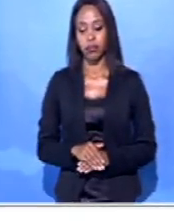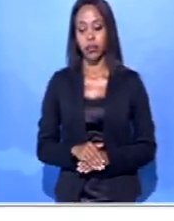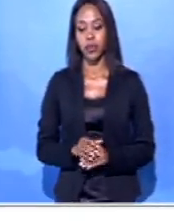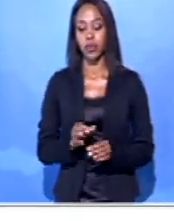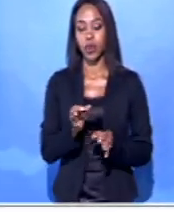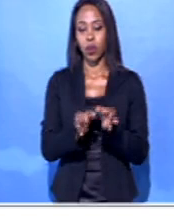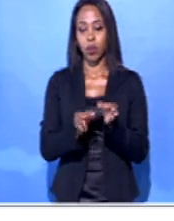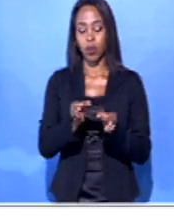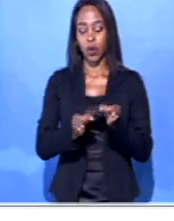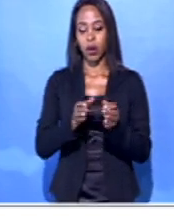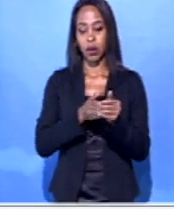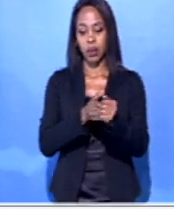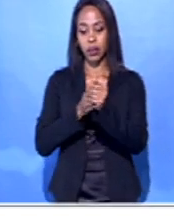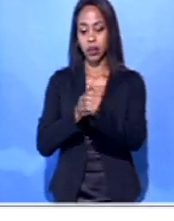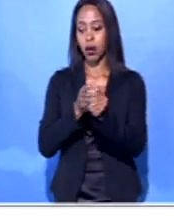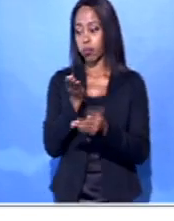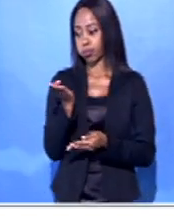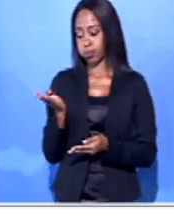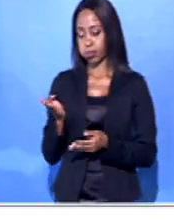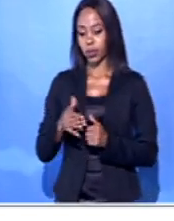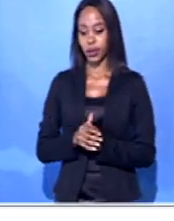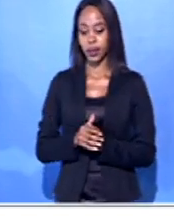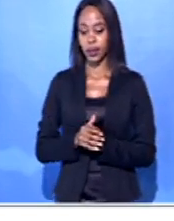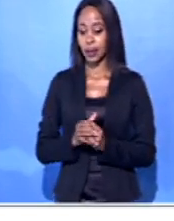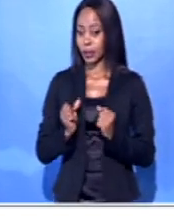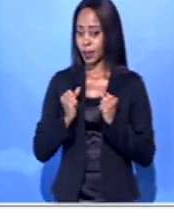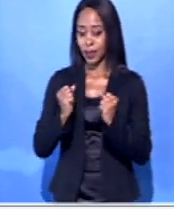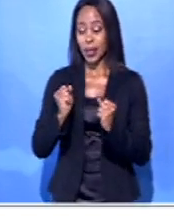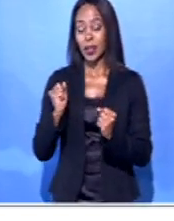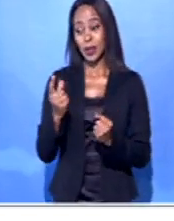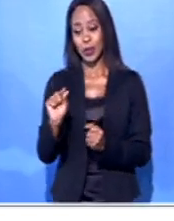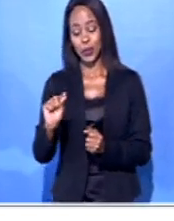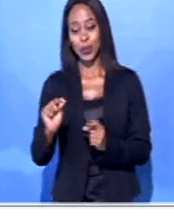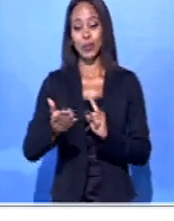political leaders behind me.